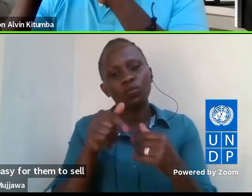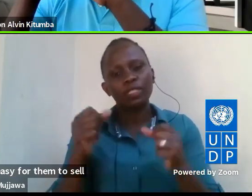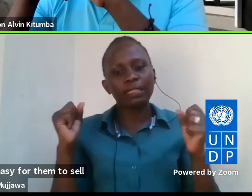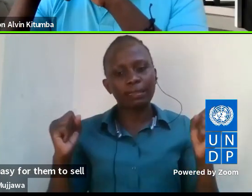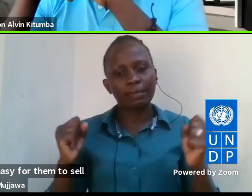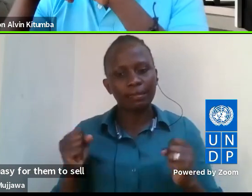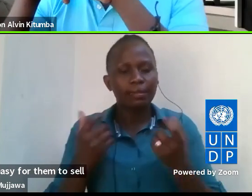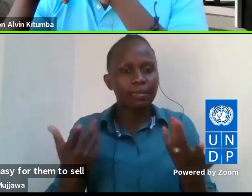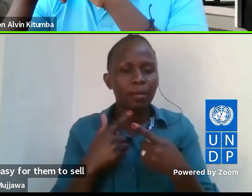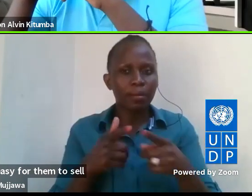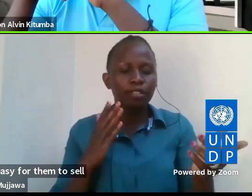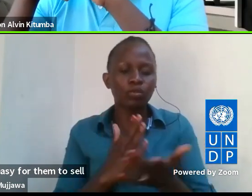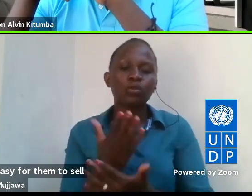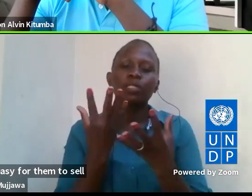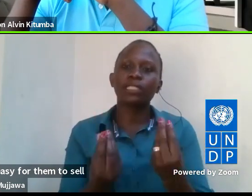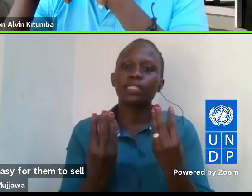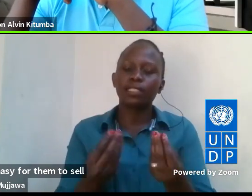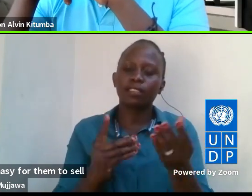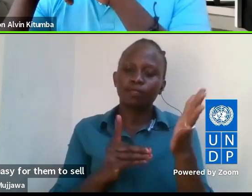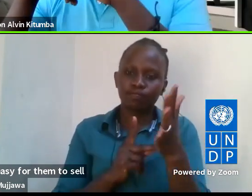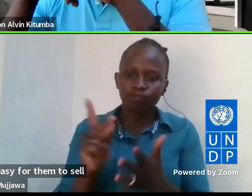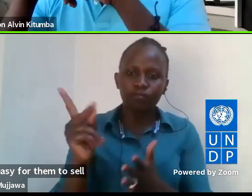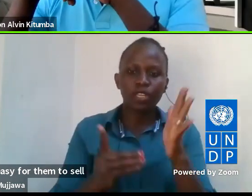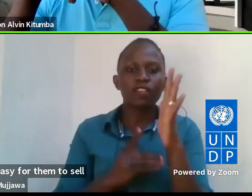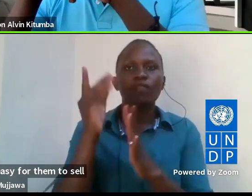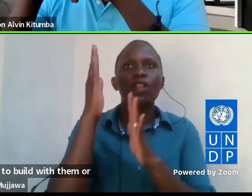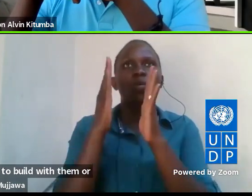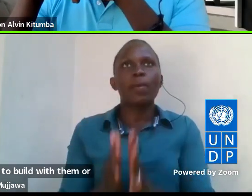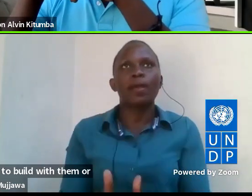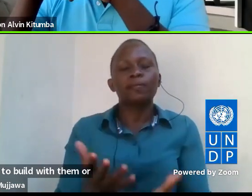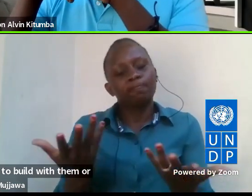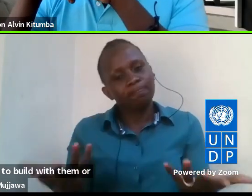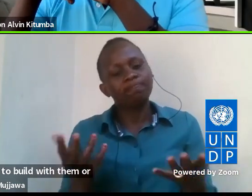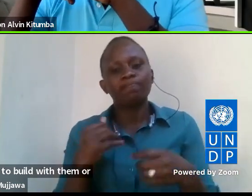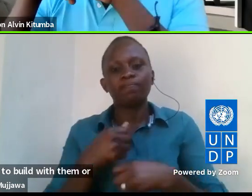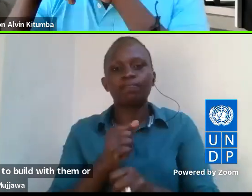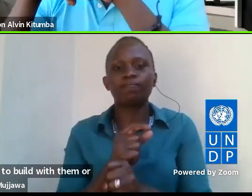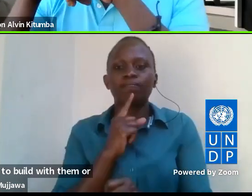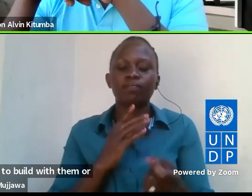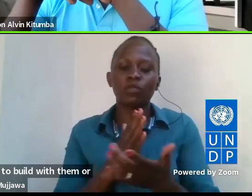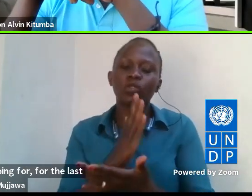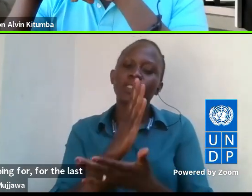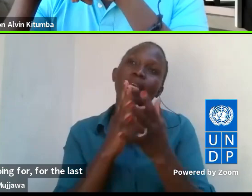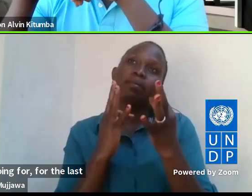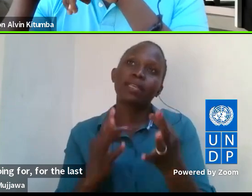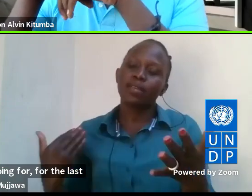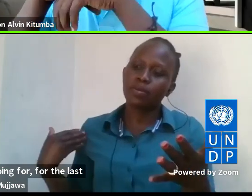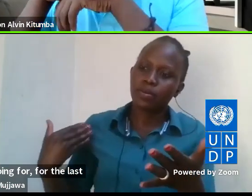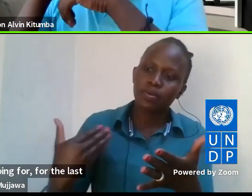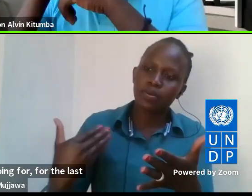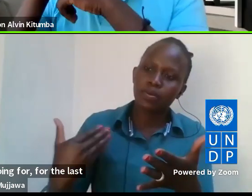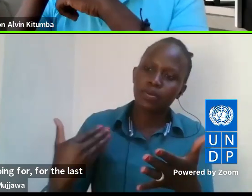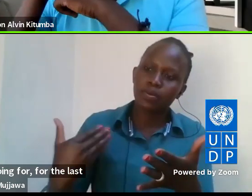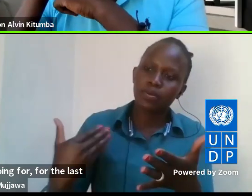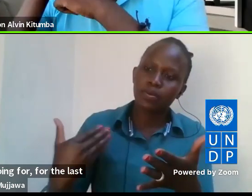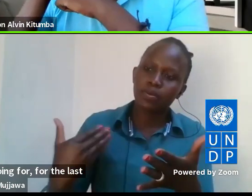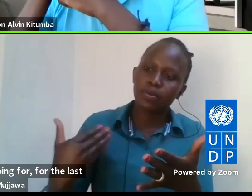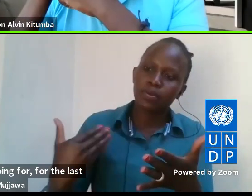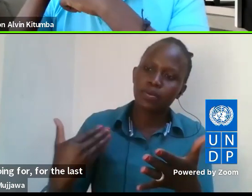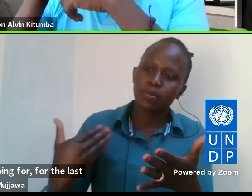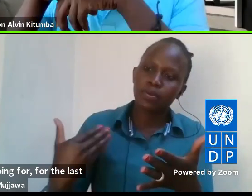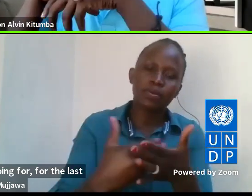pay our developer to build with them a web shop. This is something that we've been doing for the last 4 years, and it's an interesting